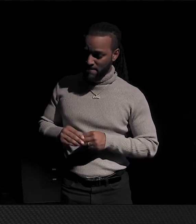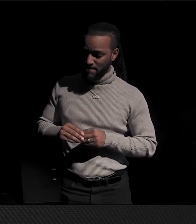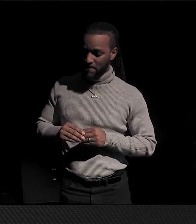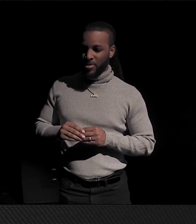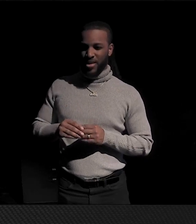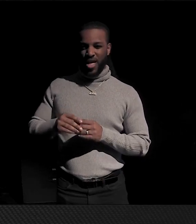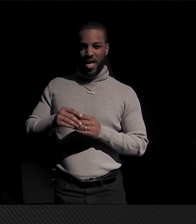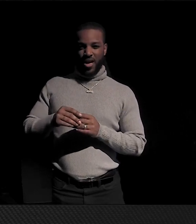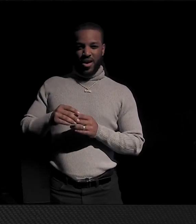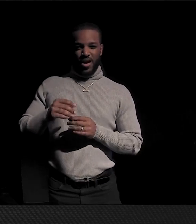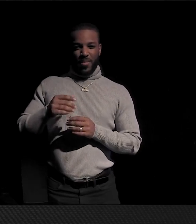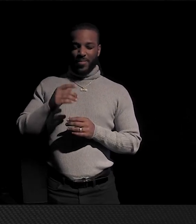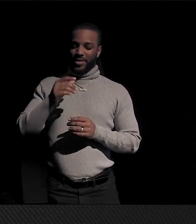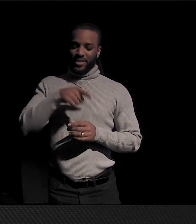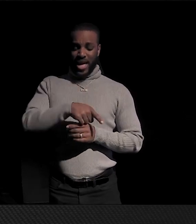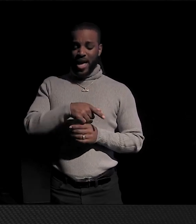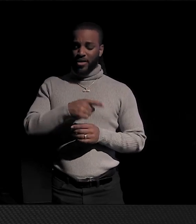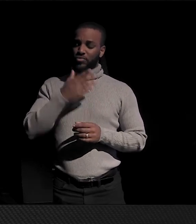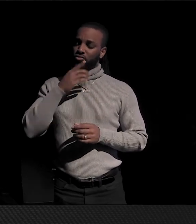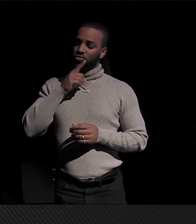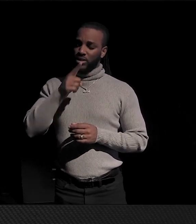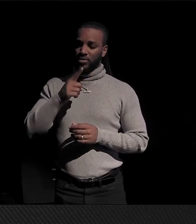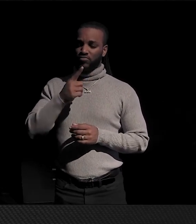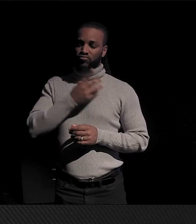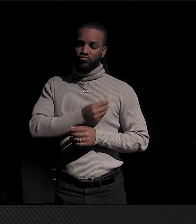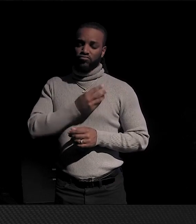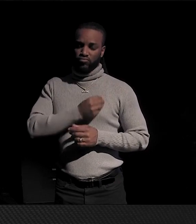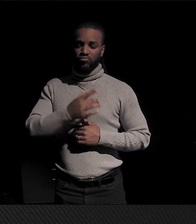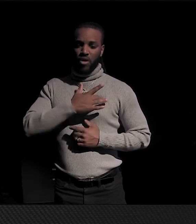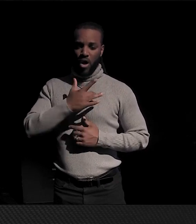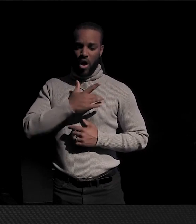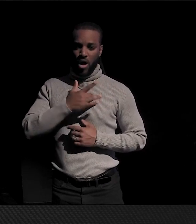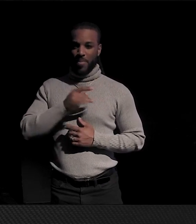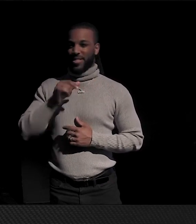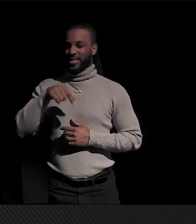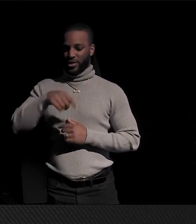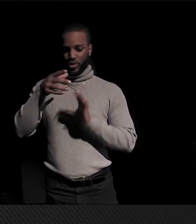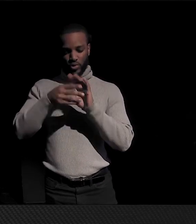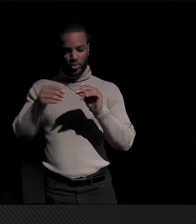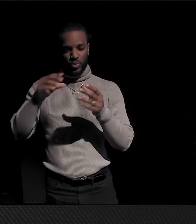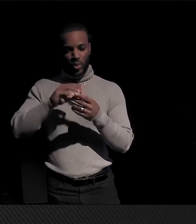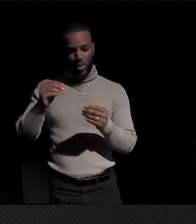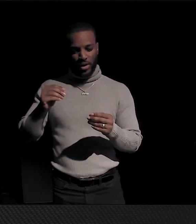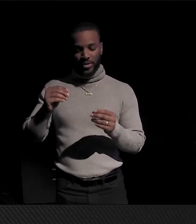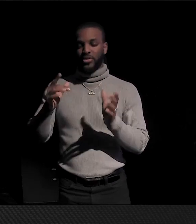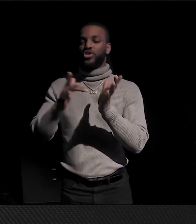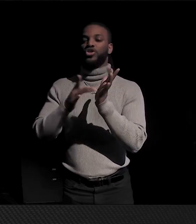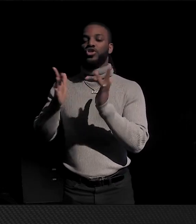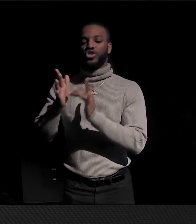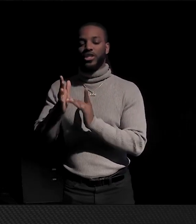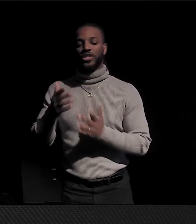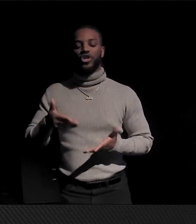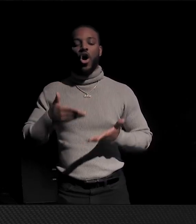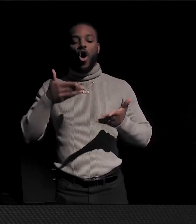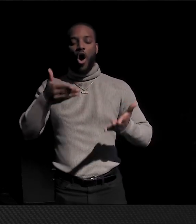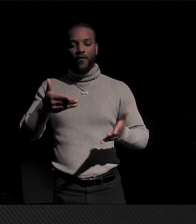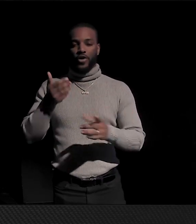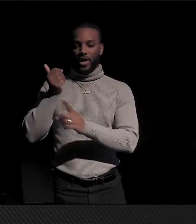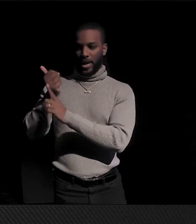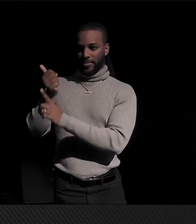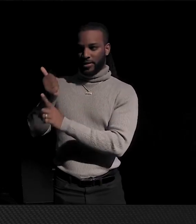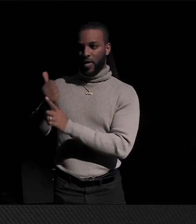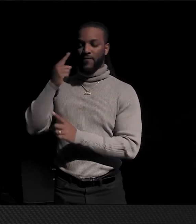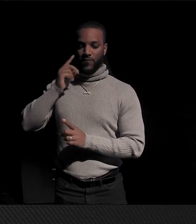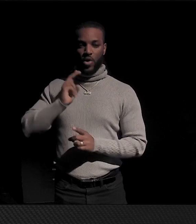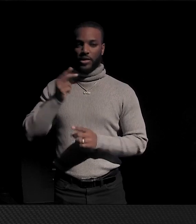And the heart behind it is so good, but the reality is, the story is that Jesus offered himself for us. And I think that's